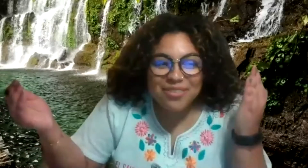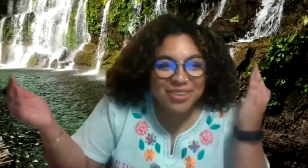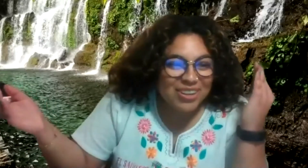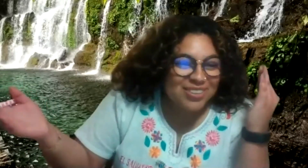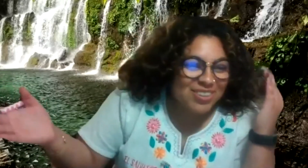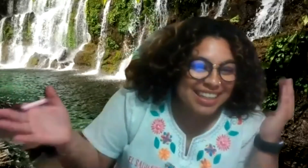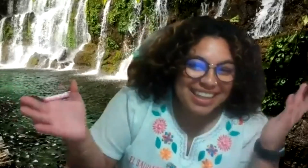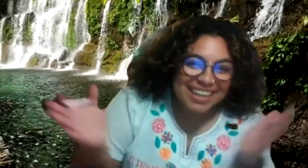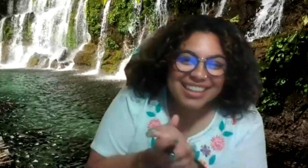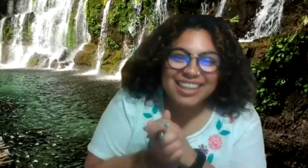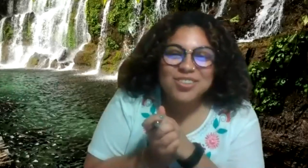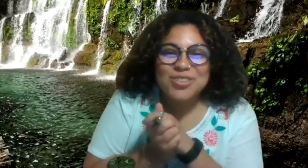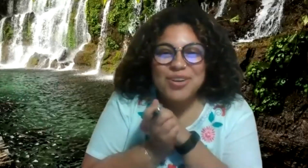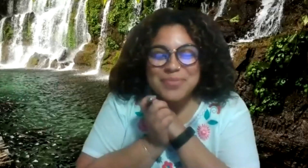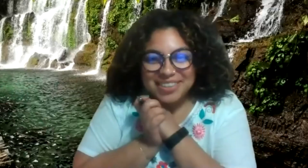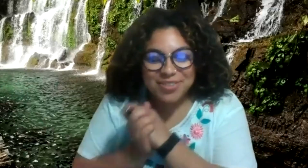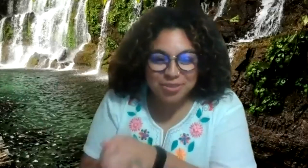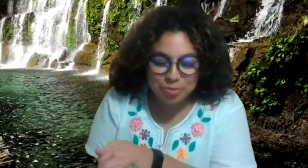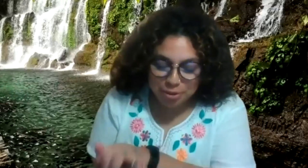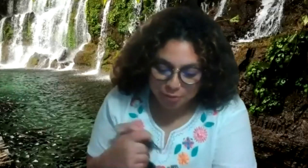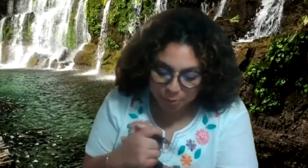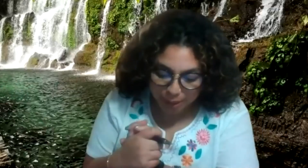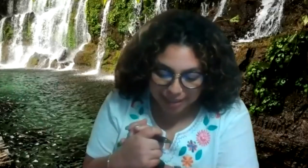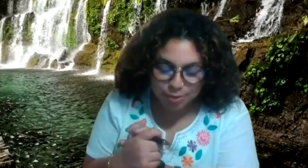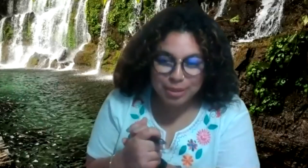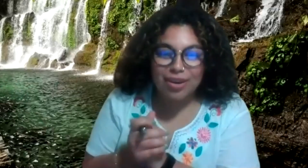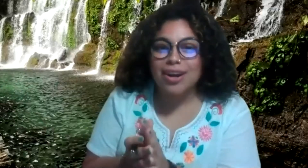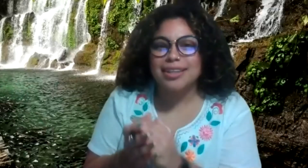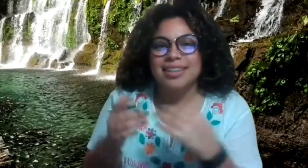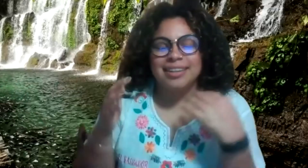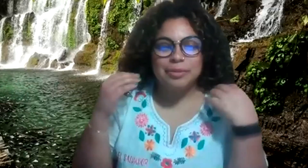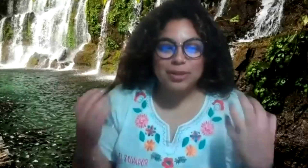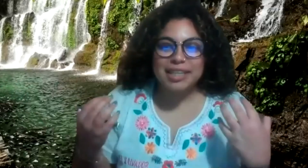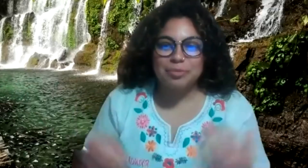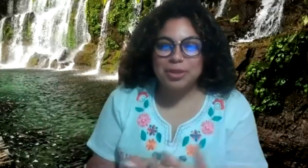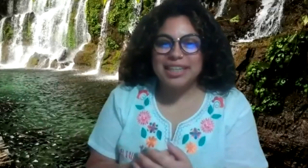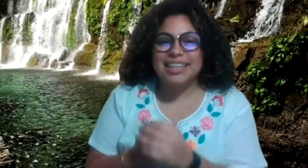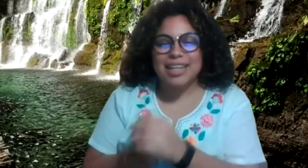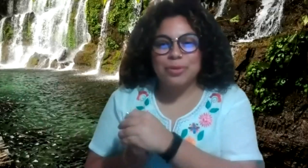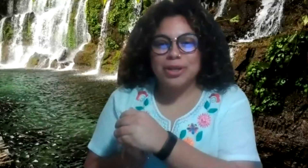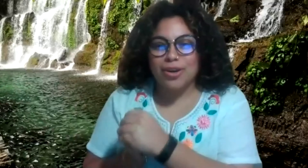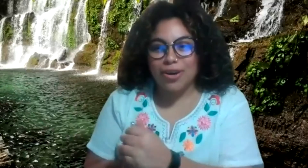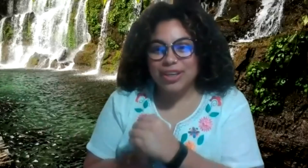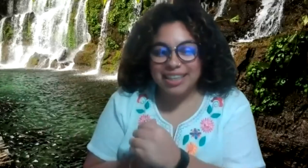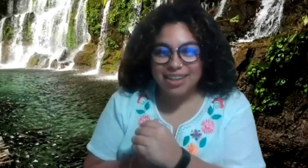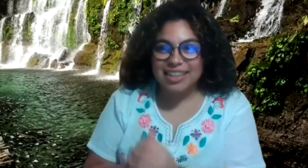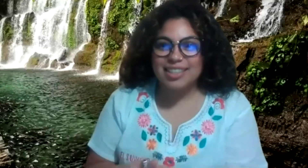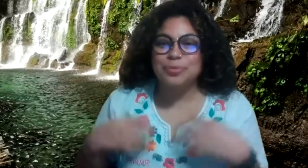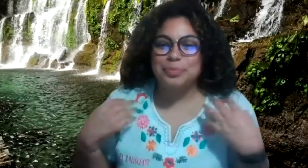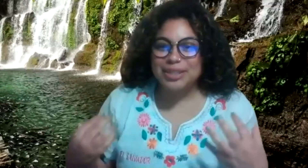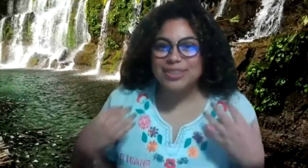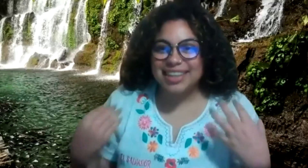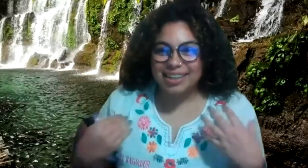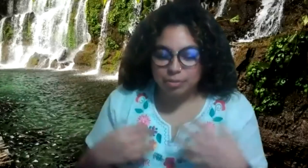Give it up for Dr. Bocanegra. Thank you so much for those beautiful words. We are building community, and that's why we are all here,